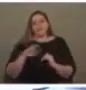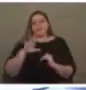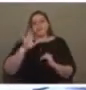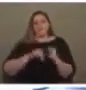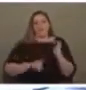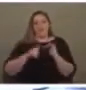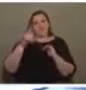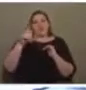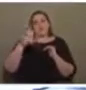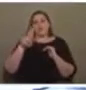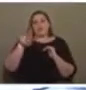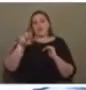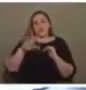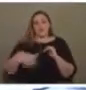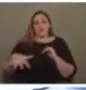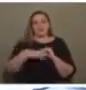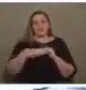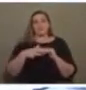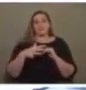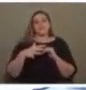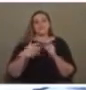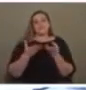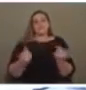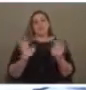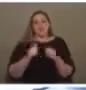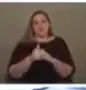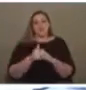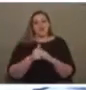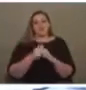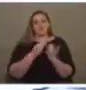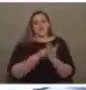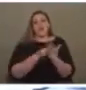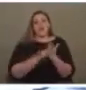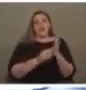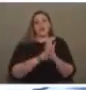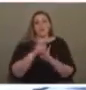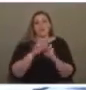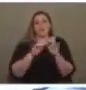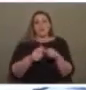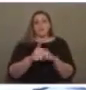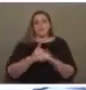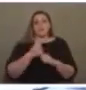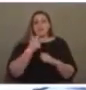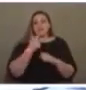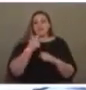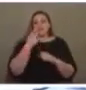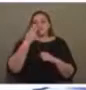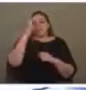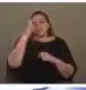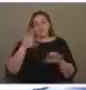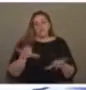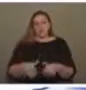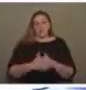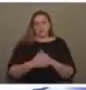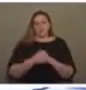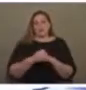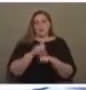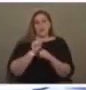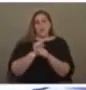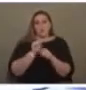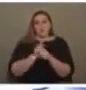production, which was another example of US-driven economic development for Puerto Rico, right? Whatever the US needs, Puerto Rico does, that work was